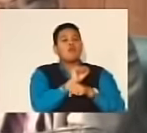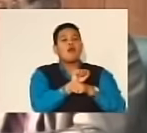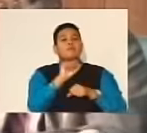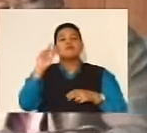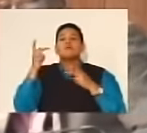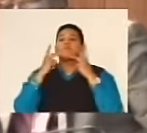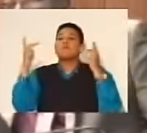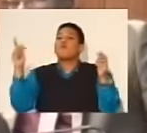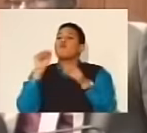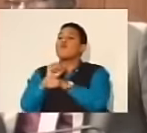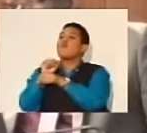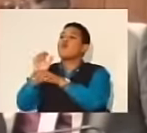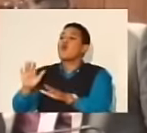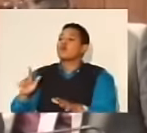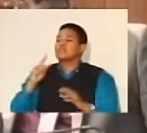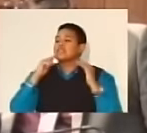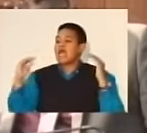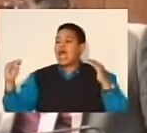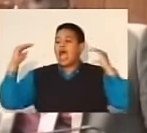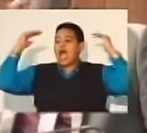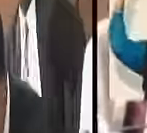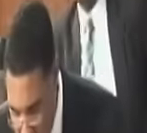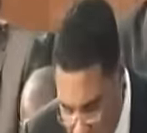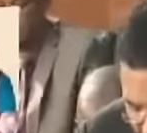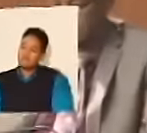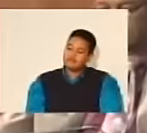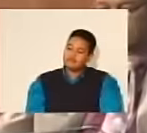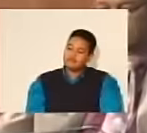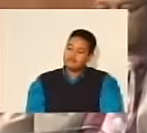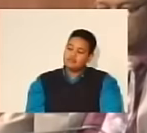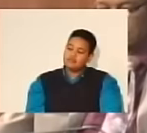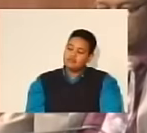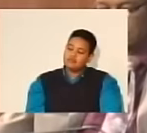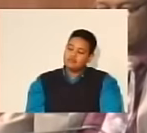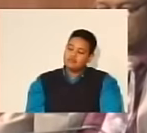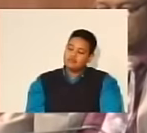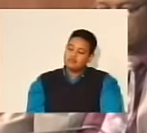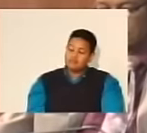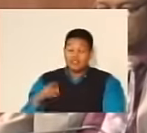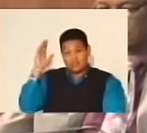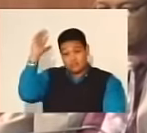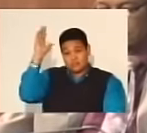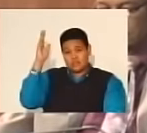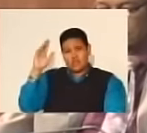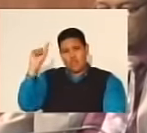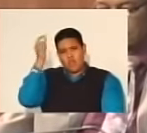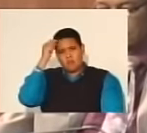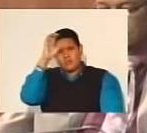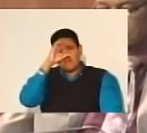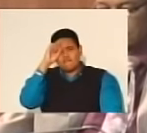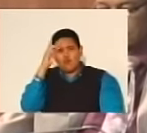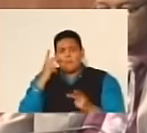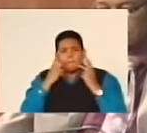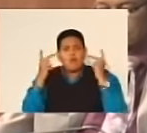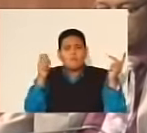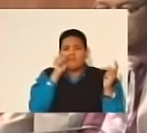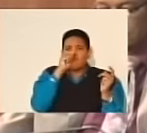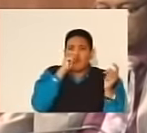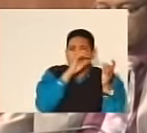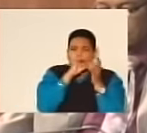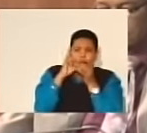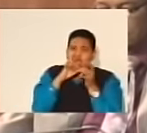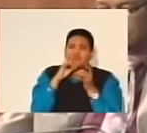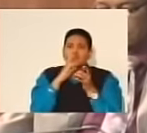among their highest possible ambitions. The government will be pursuing public-private partnerships as a strategy to